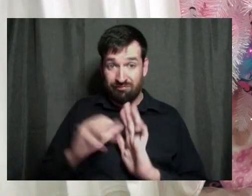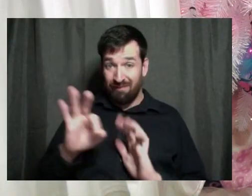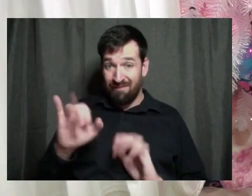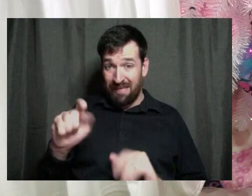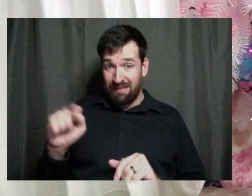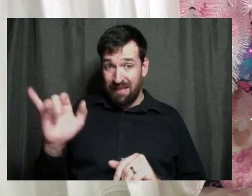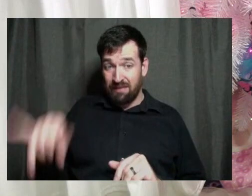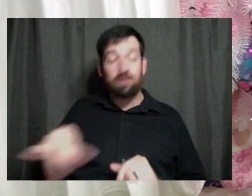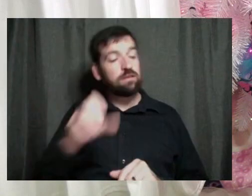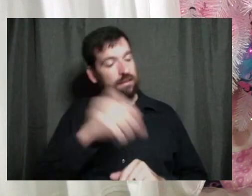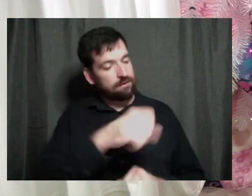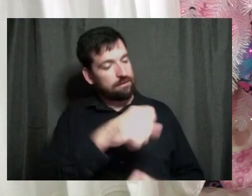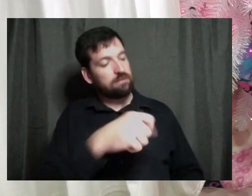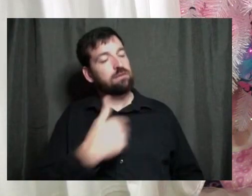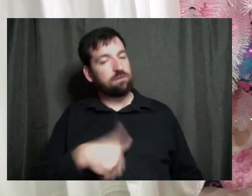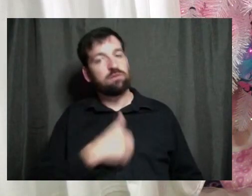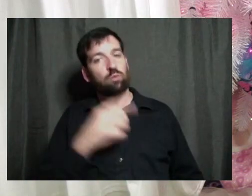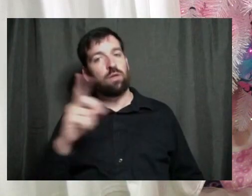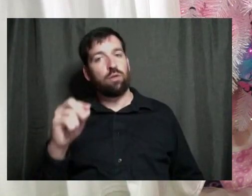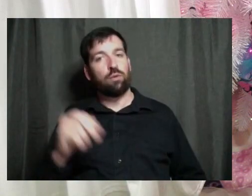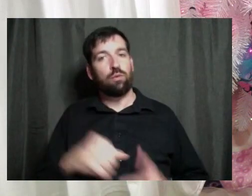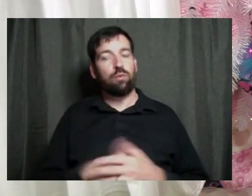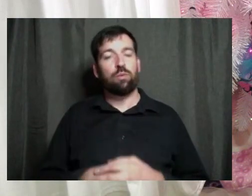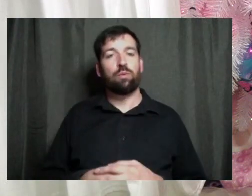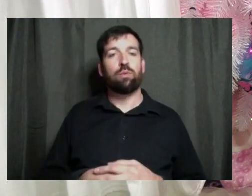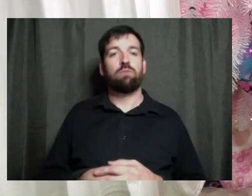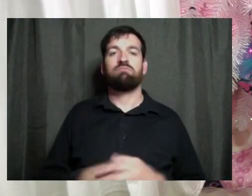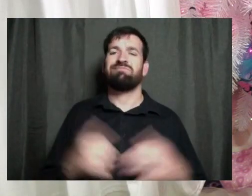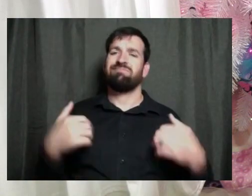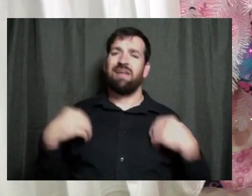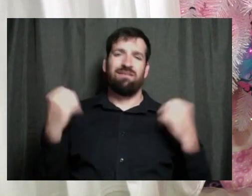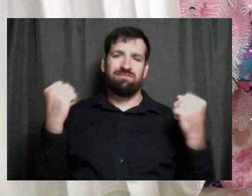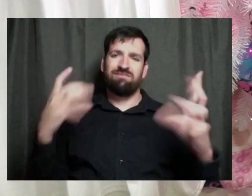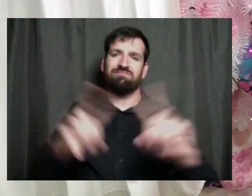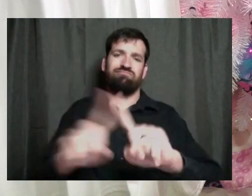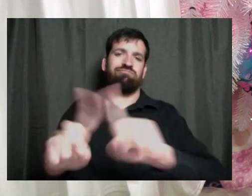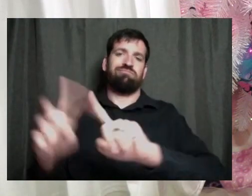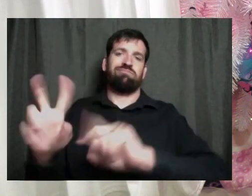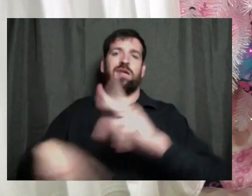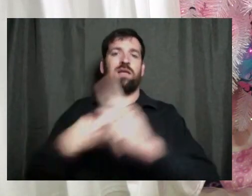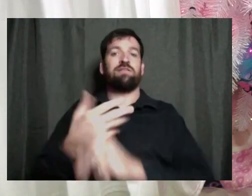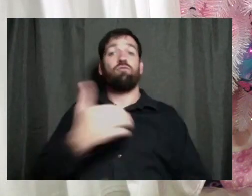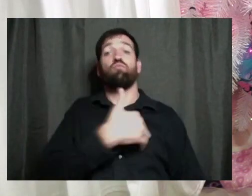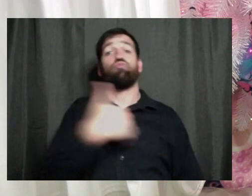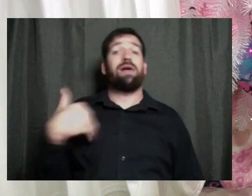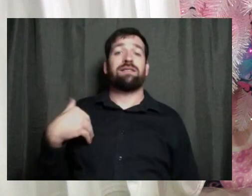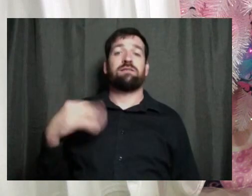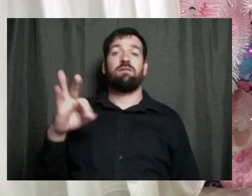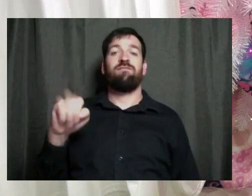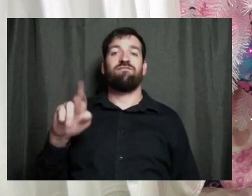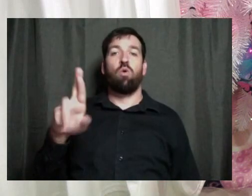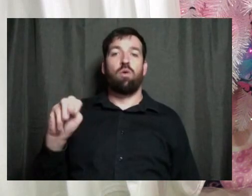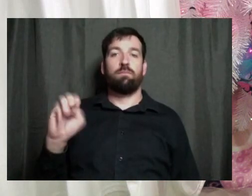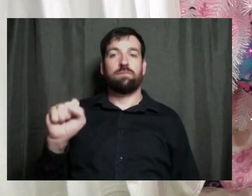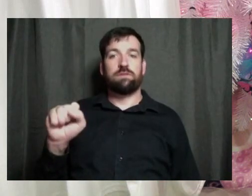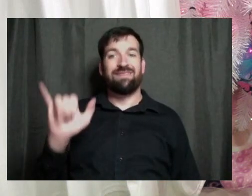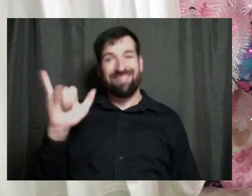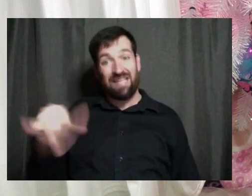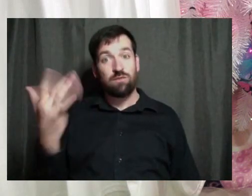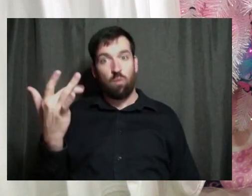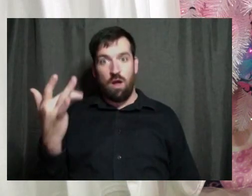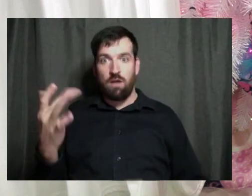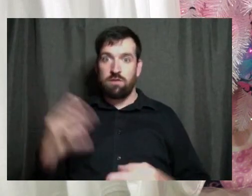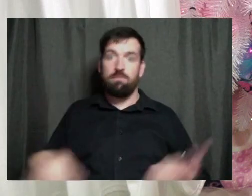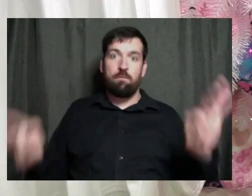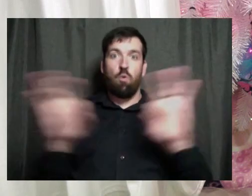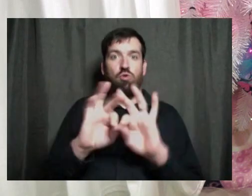Yes, we do. We have all kinds of breast forms, and that's why it's so important to get the right mastectomy fitter with the